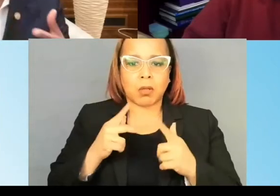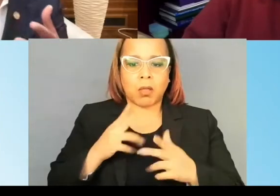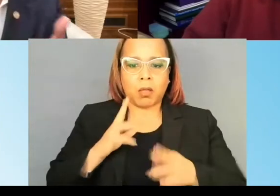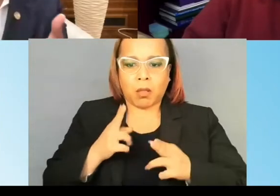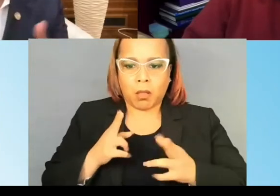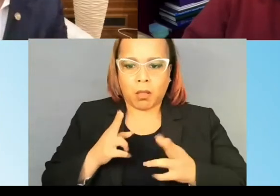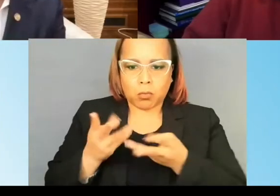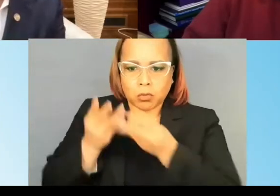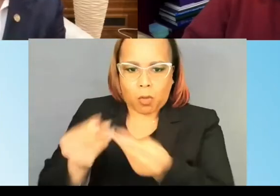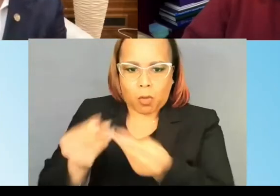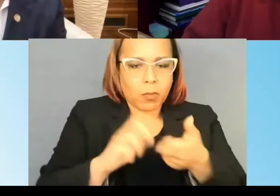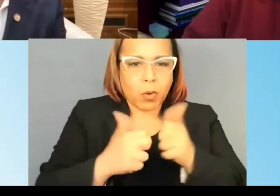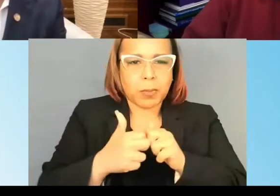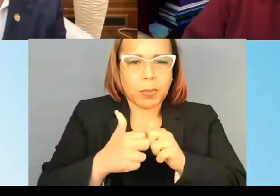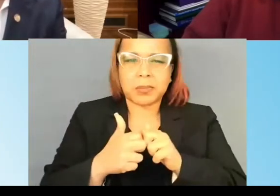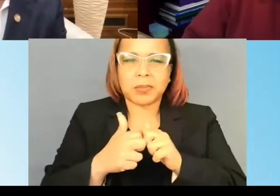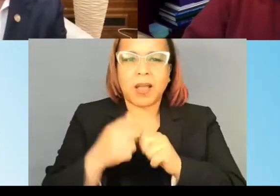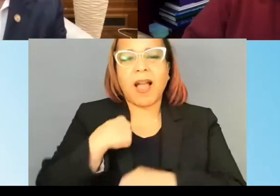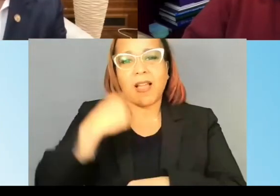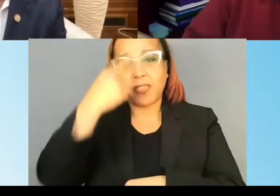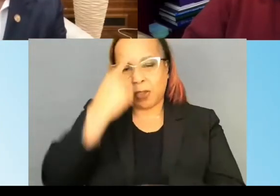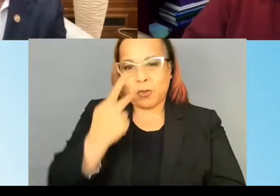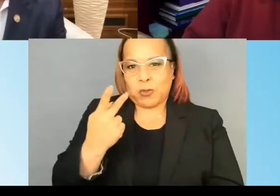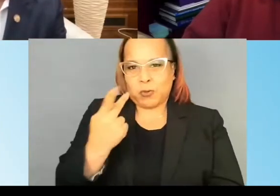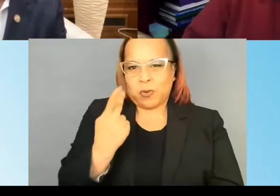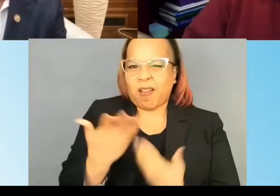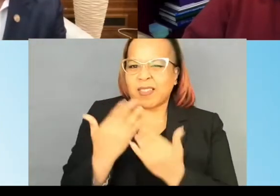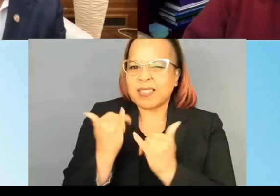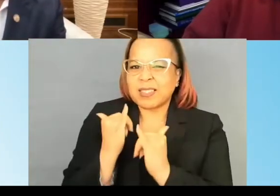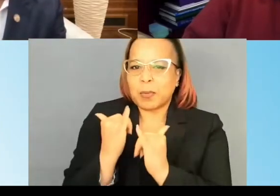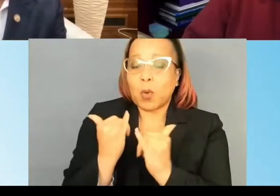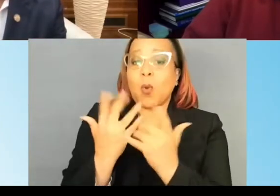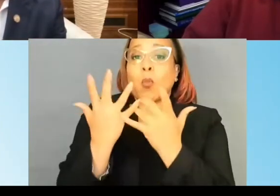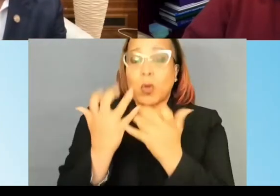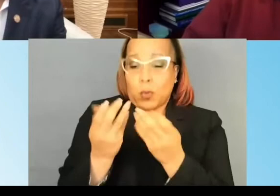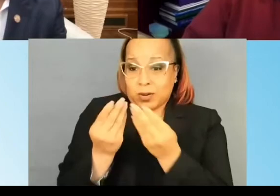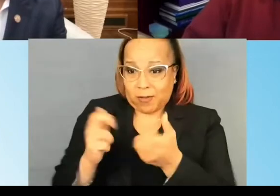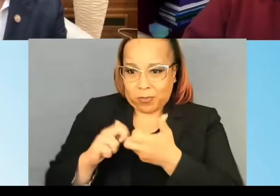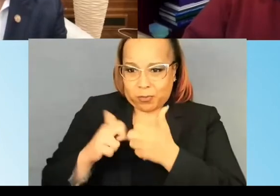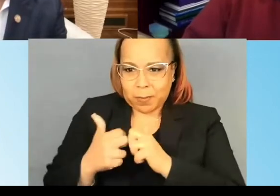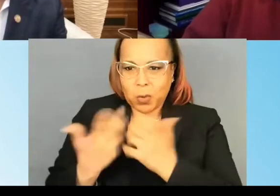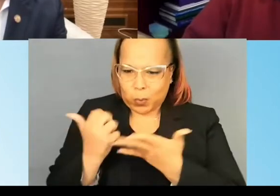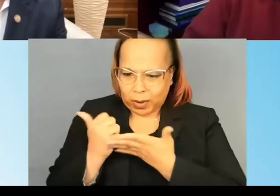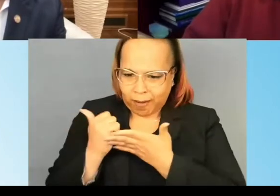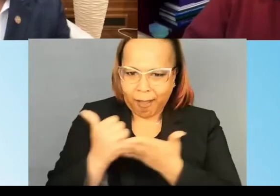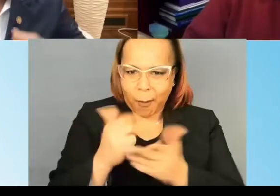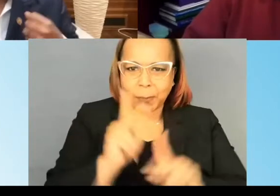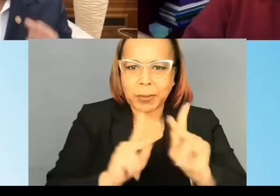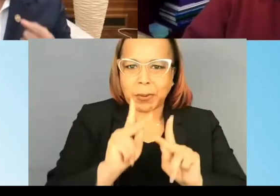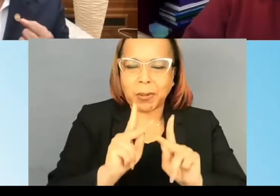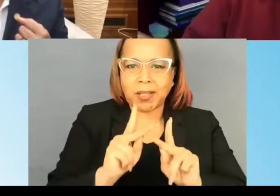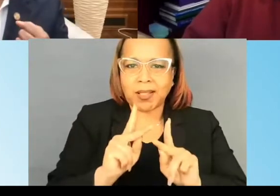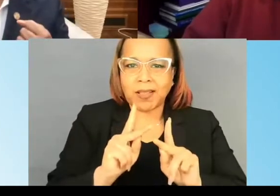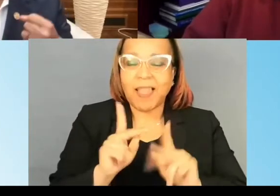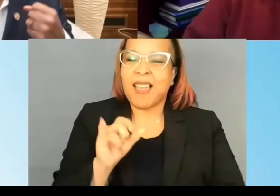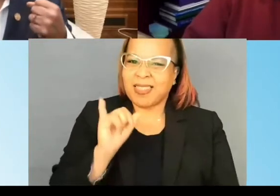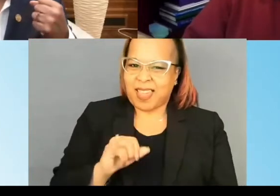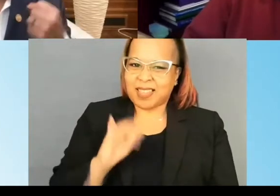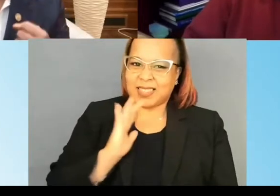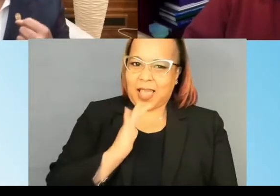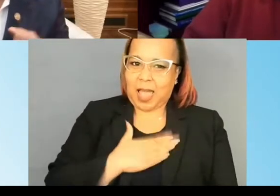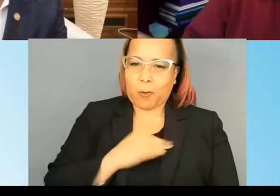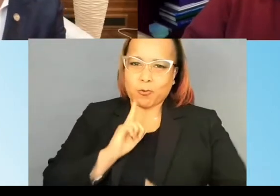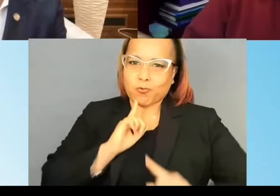problem. And, you know, I think you and I are similar in this way. We want to solve problems. We want to help people. And that's our reflex. We